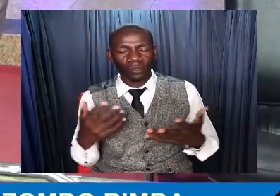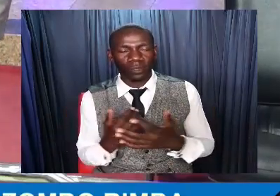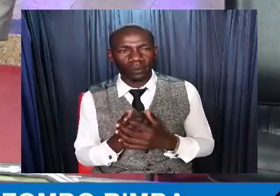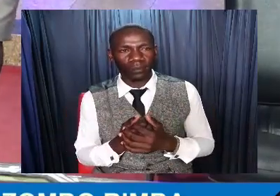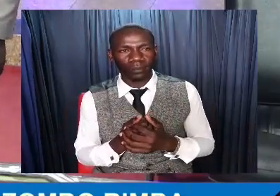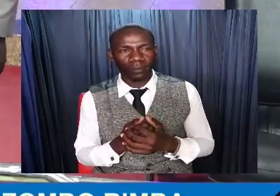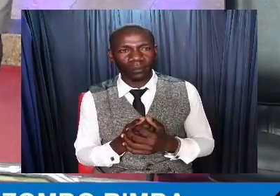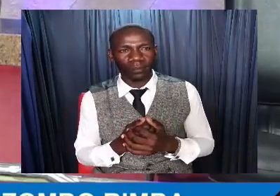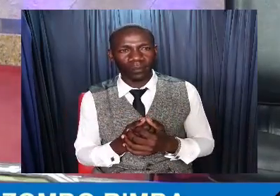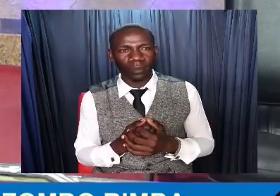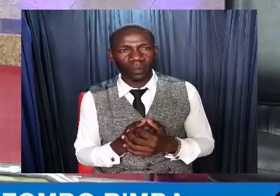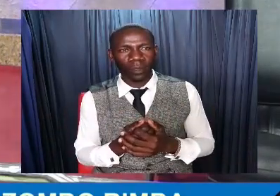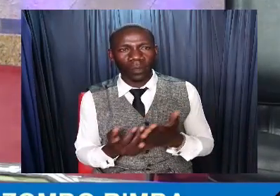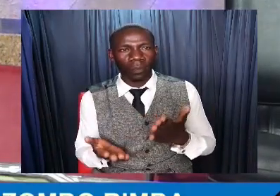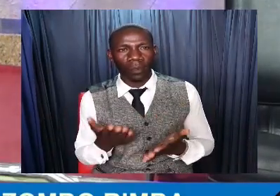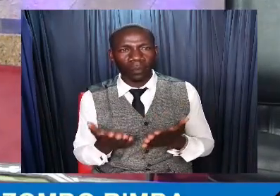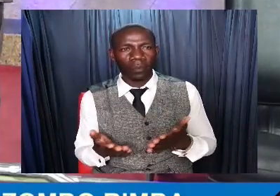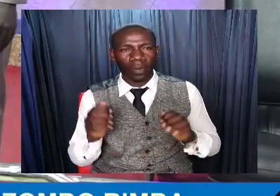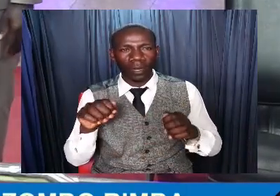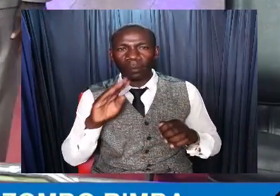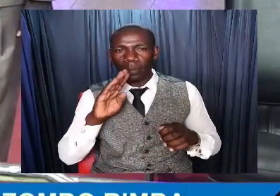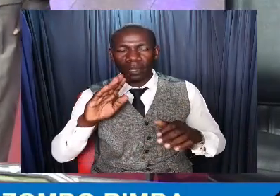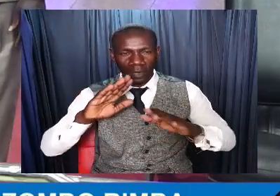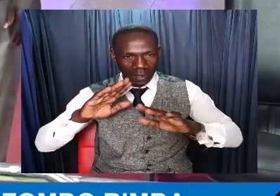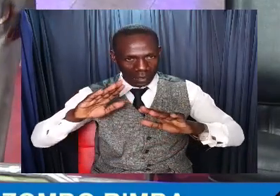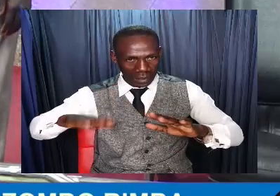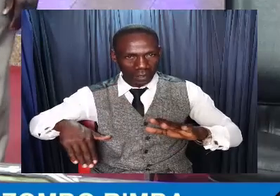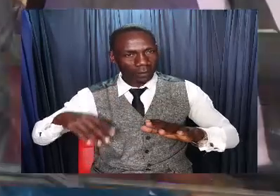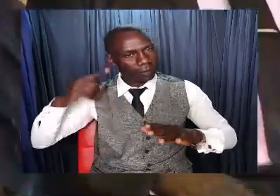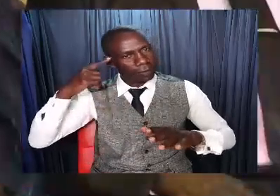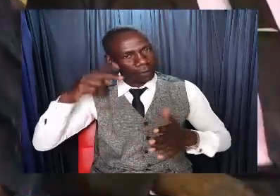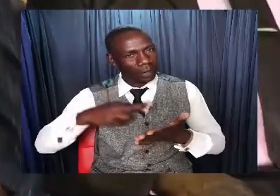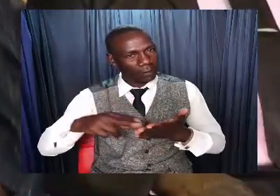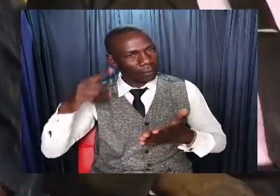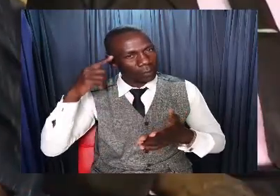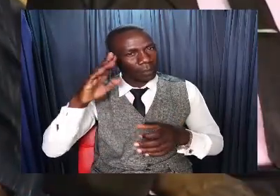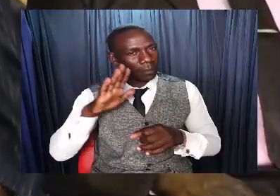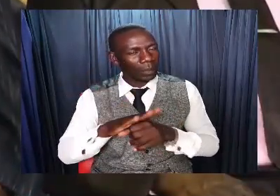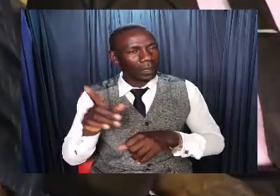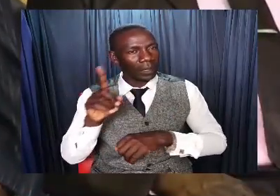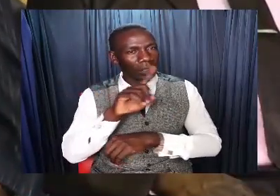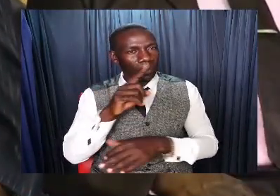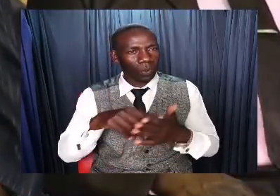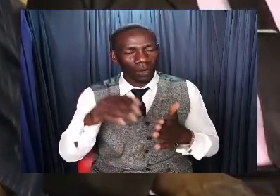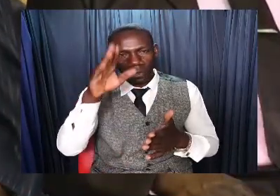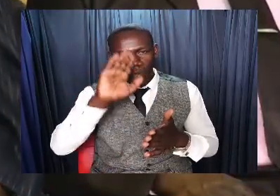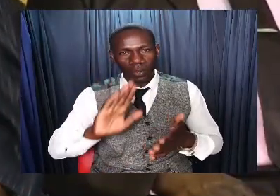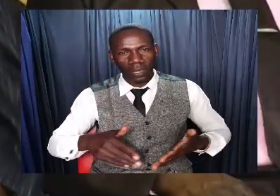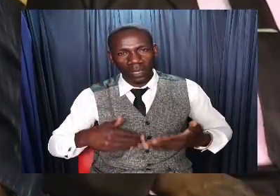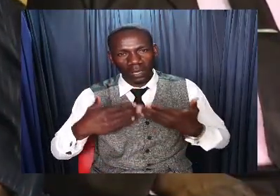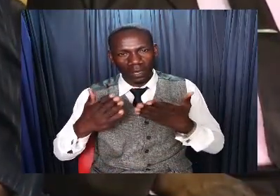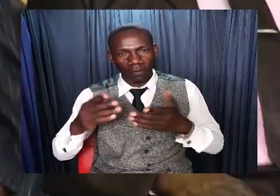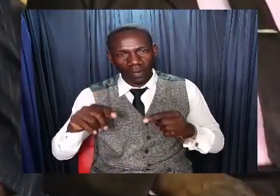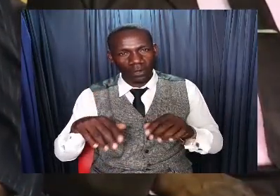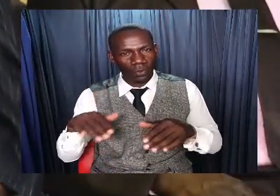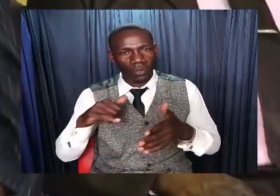Hallelujah. Hallelujah. So, waweza kuchelewa haki zako siku nyingi. You can delay your rights for so many days. Kile ambacho Mungu amekupa kwa saa hii kifanye